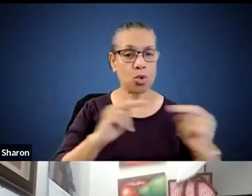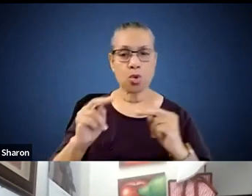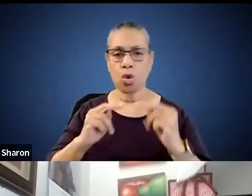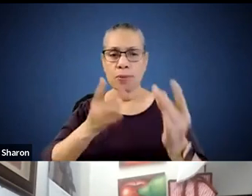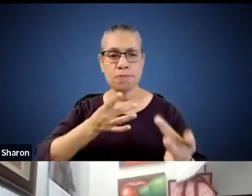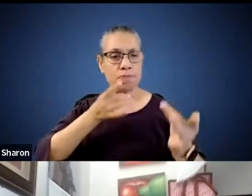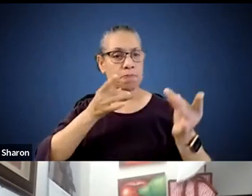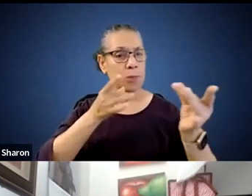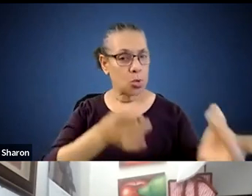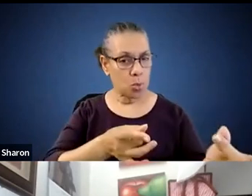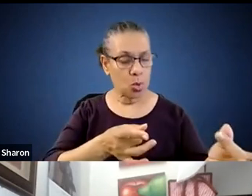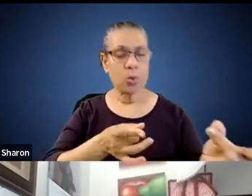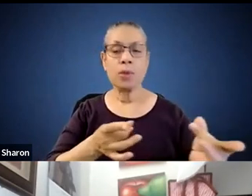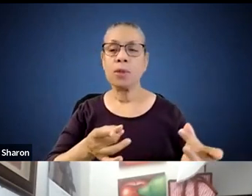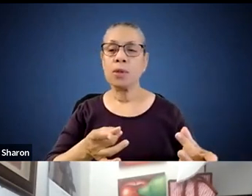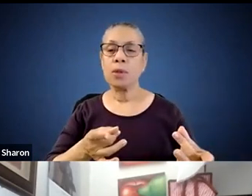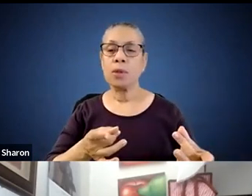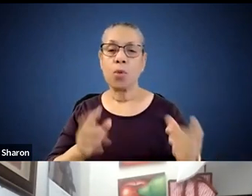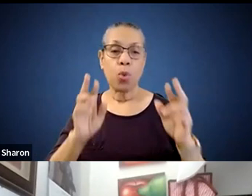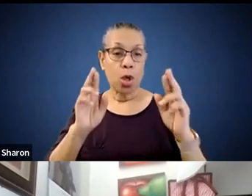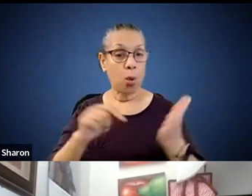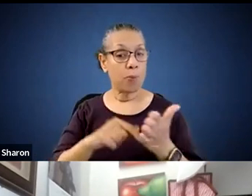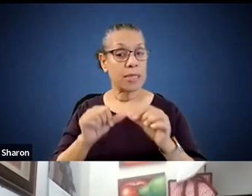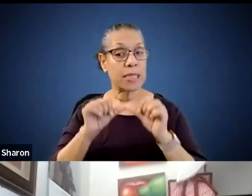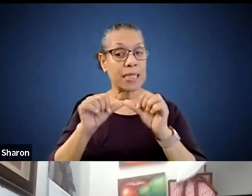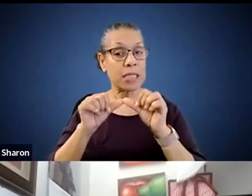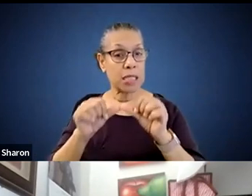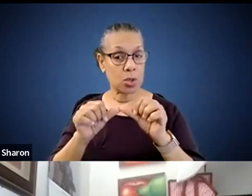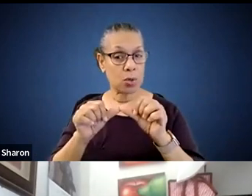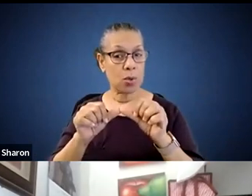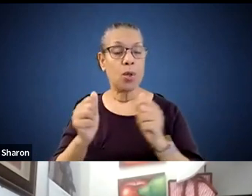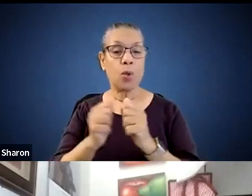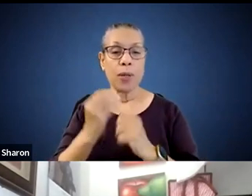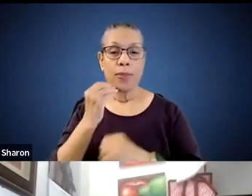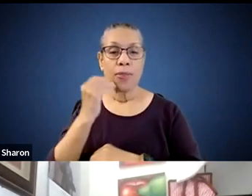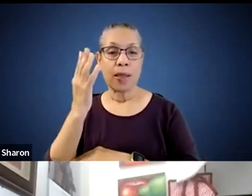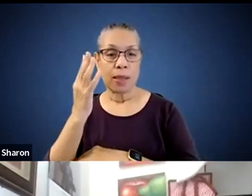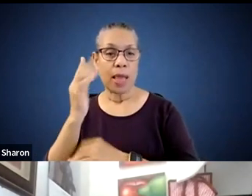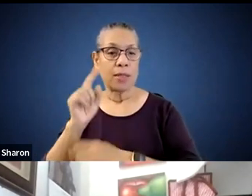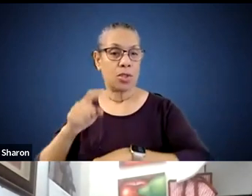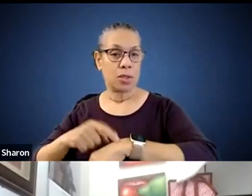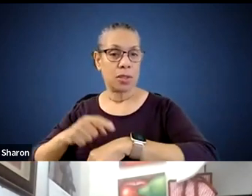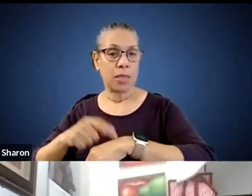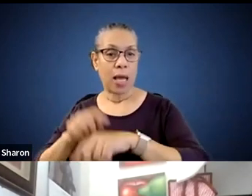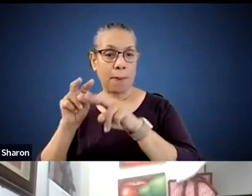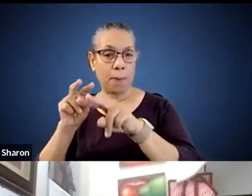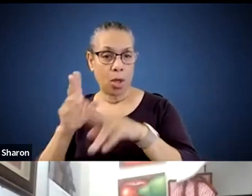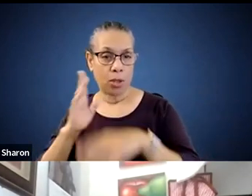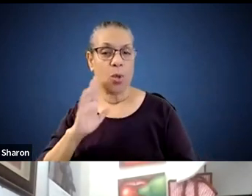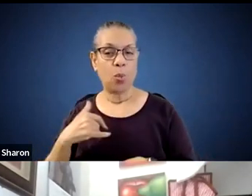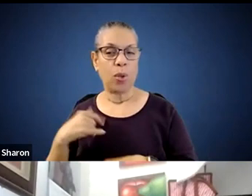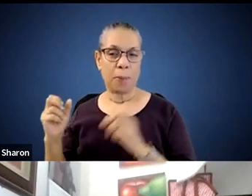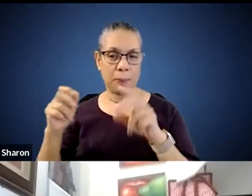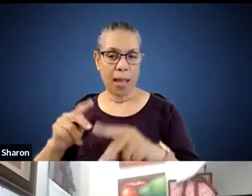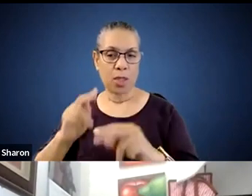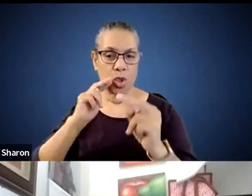and we're efficient and we hope that that continues moving forward especially with the lunch hour monitors as we'll be back to the table very soon